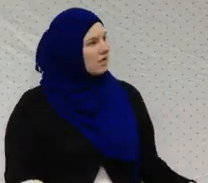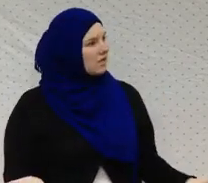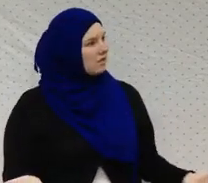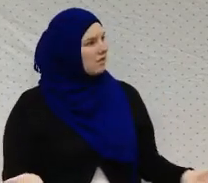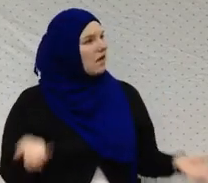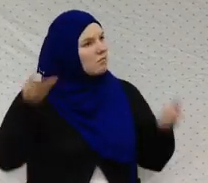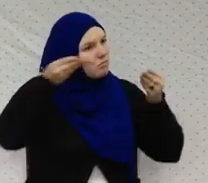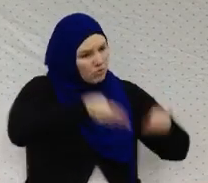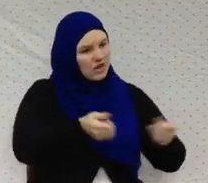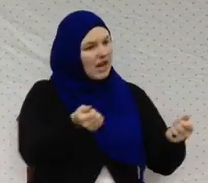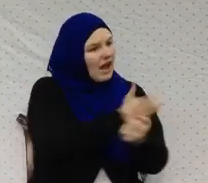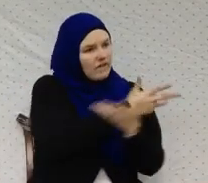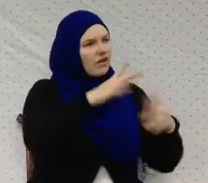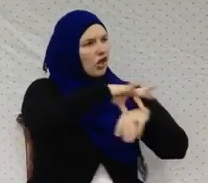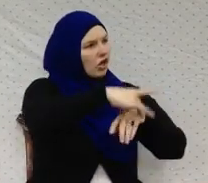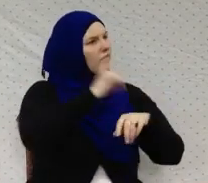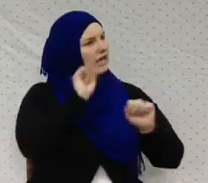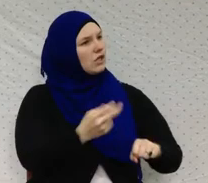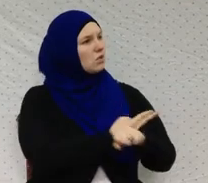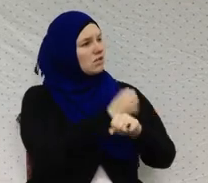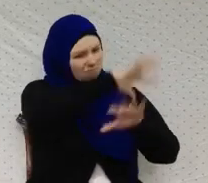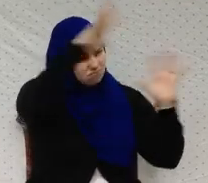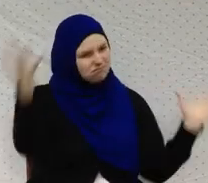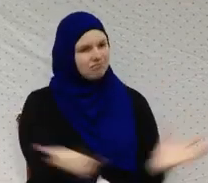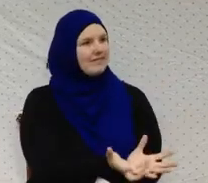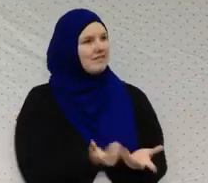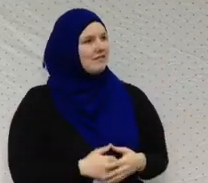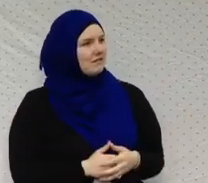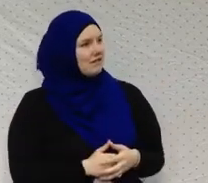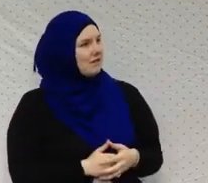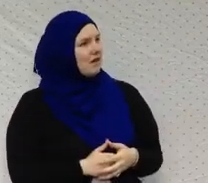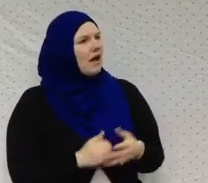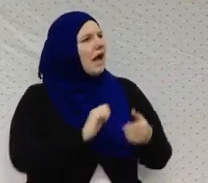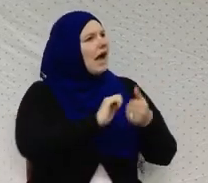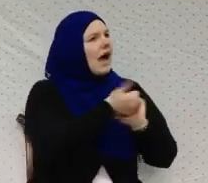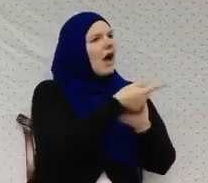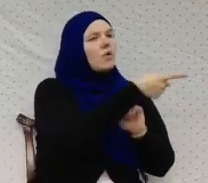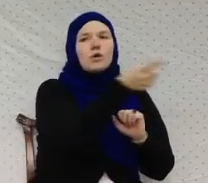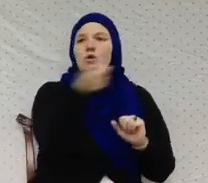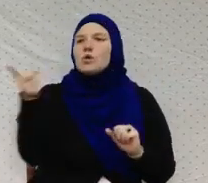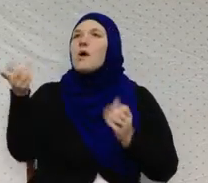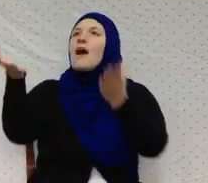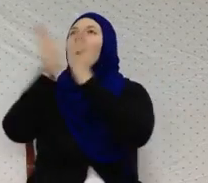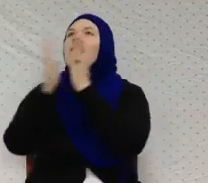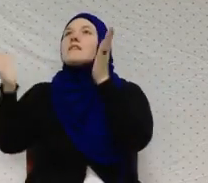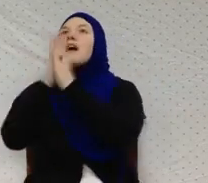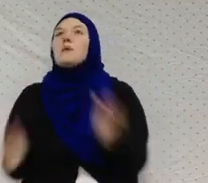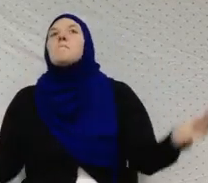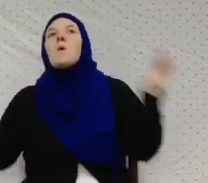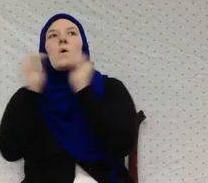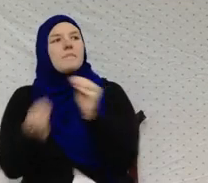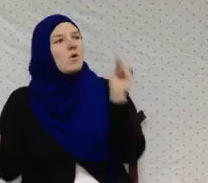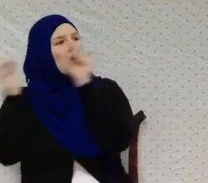and in the earth for us, for our utility. So how is it that we are asking for